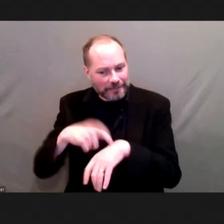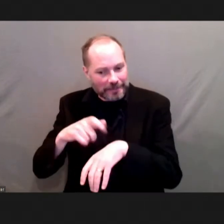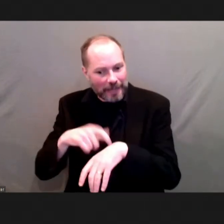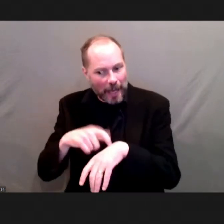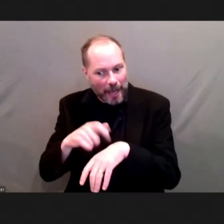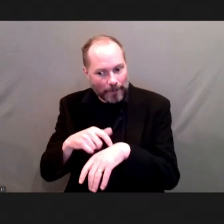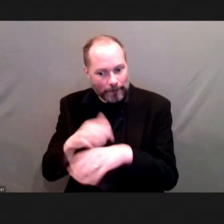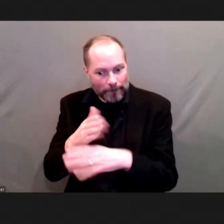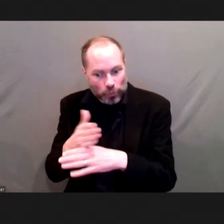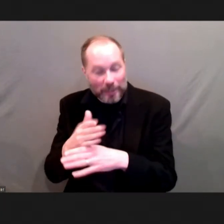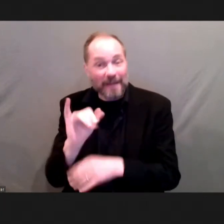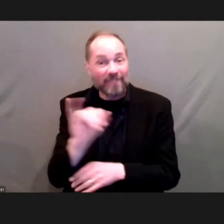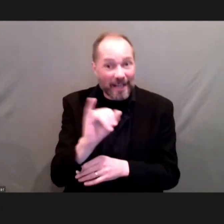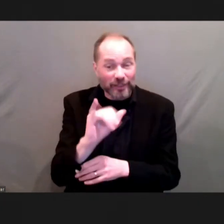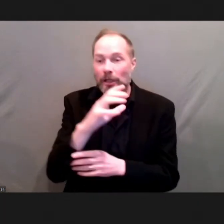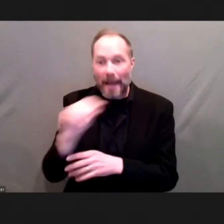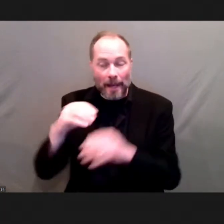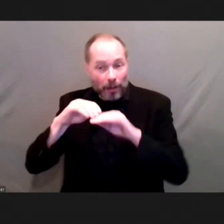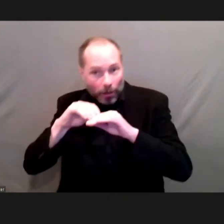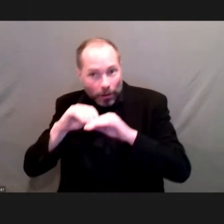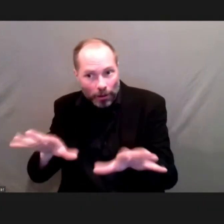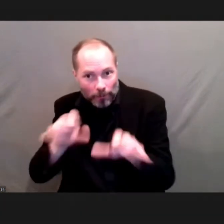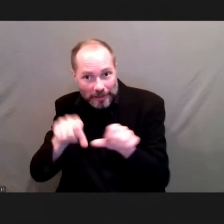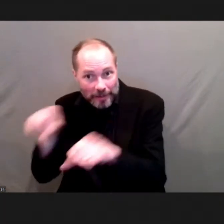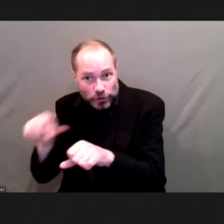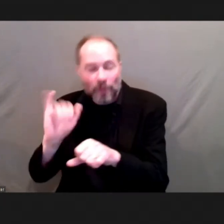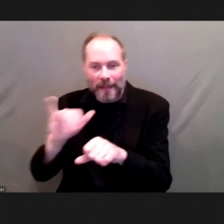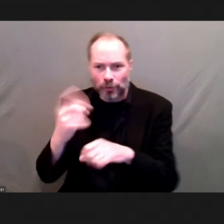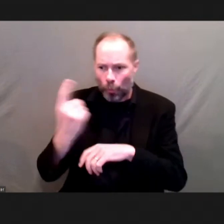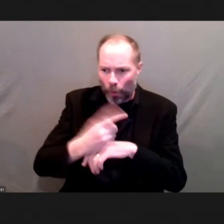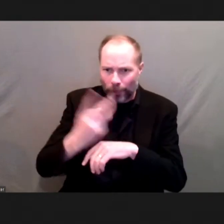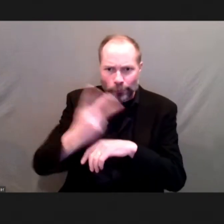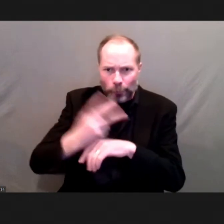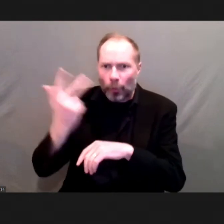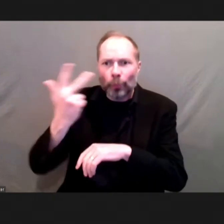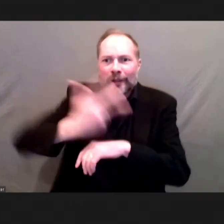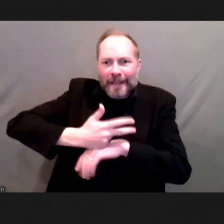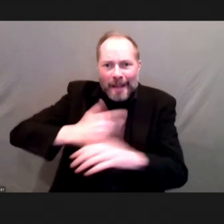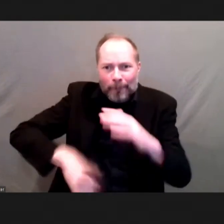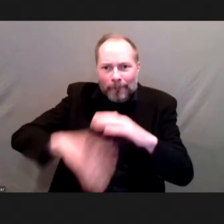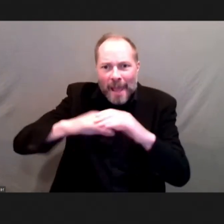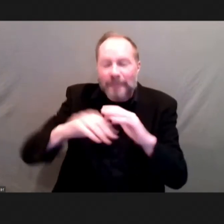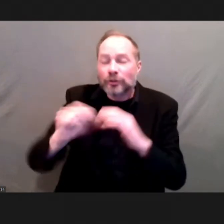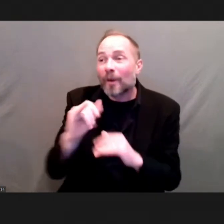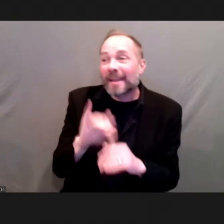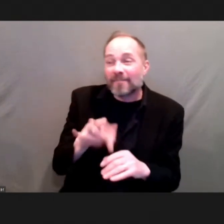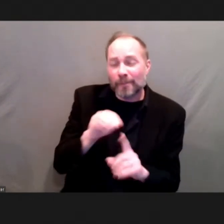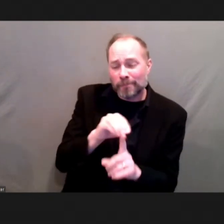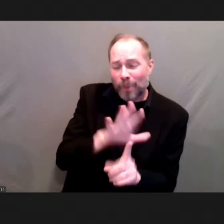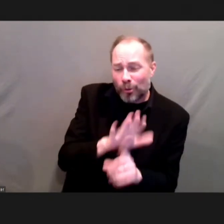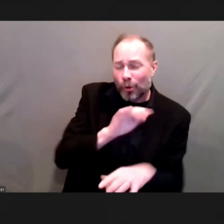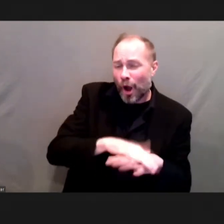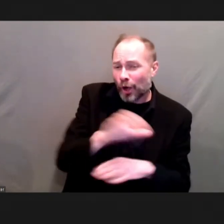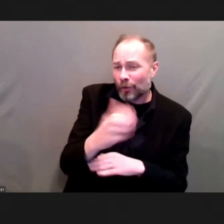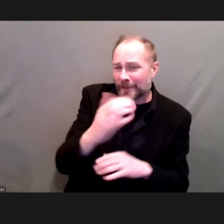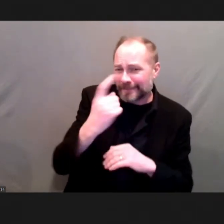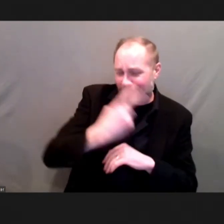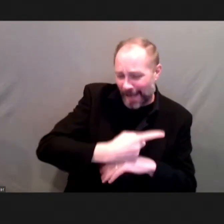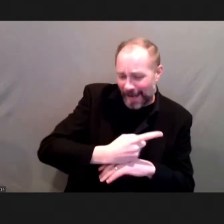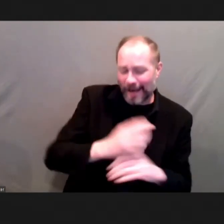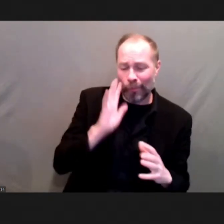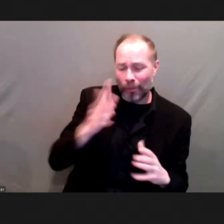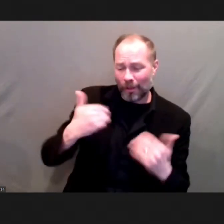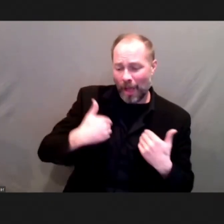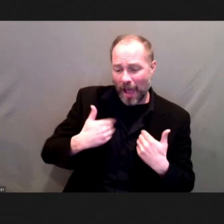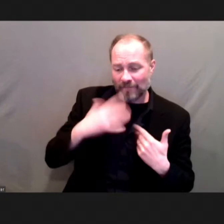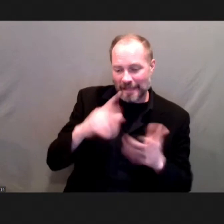even shorter, 1 to 3 days. So if I had been exposed to Omicron on Christmas Day, I would have likely have had my symptoms